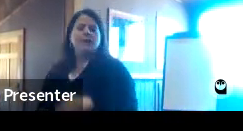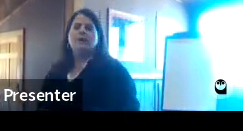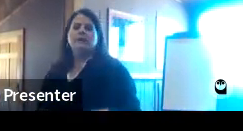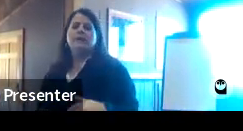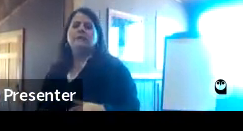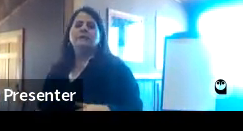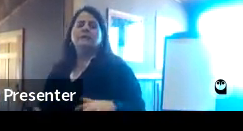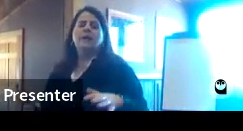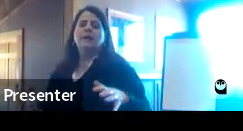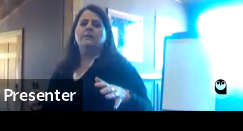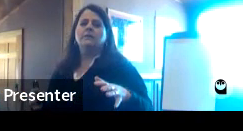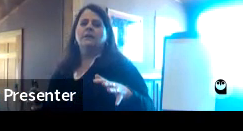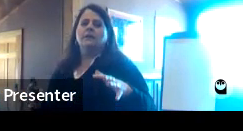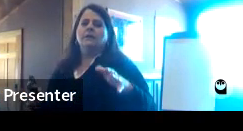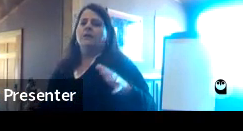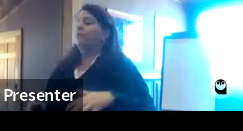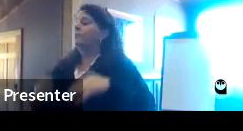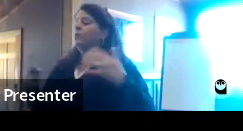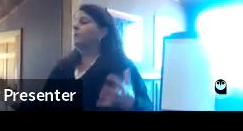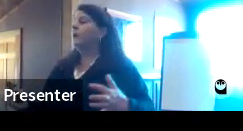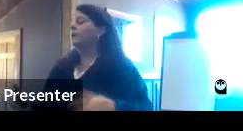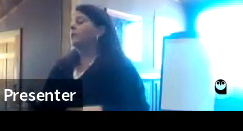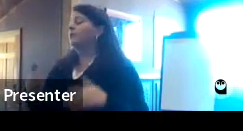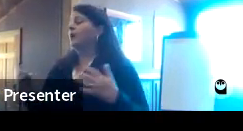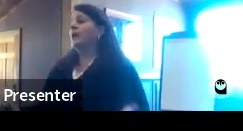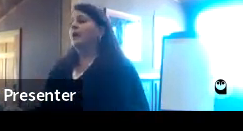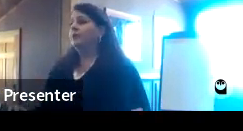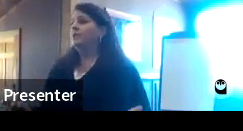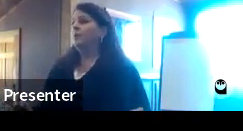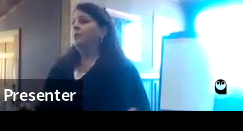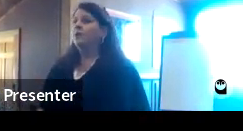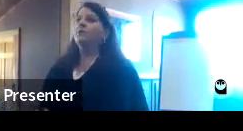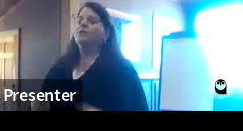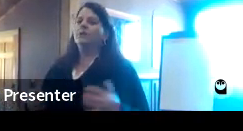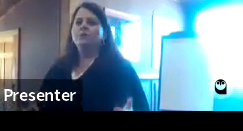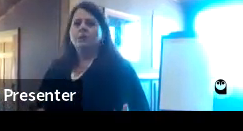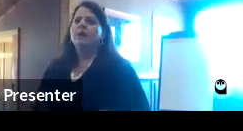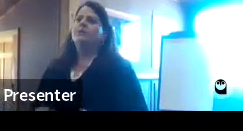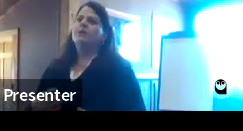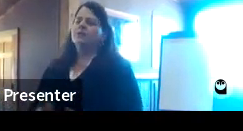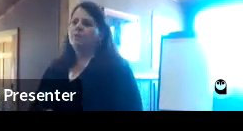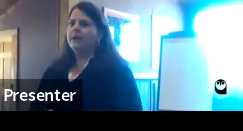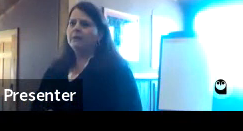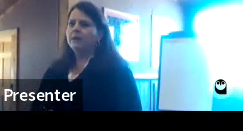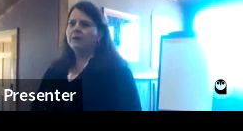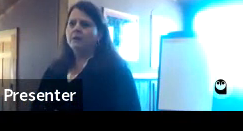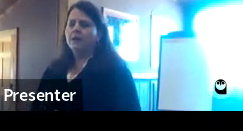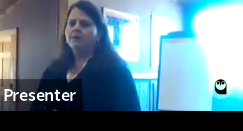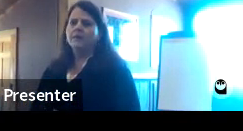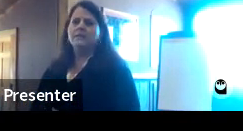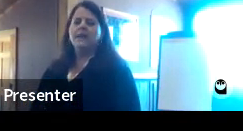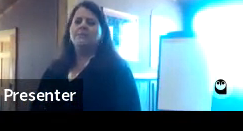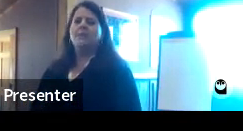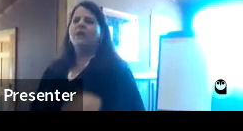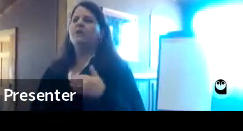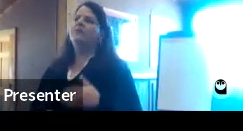go to trial on cases and, you know, for the most part, you know, we were very careful as to what we chose to go to trial to make sure that we had a likelihood